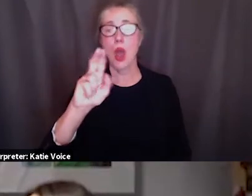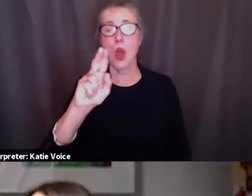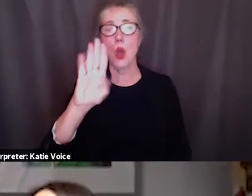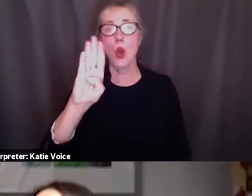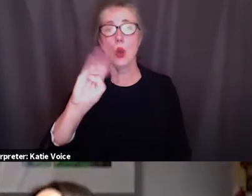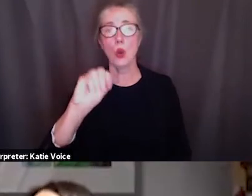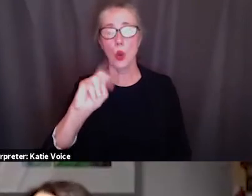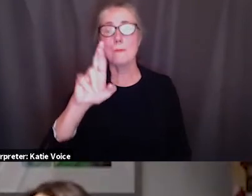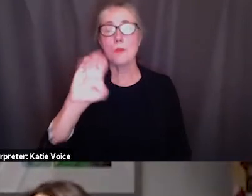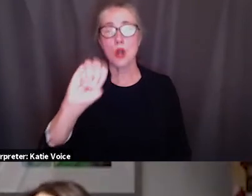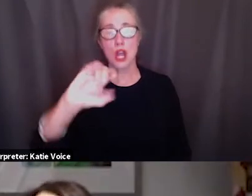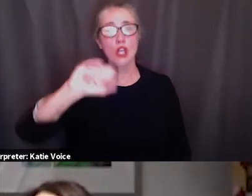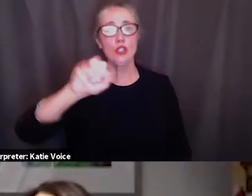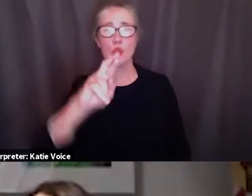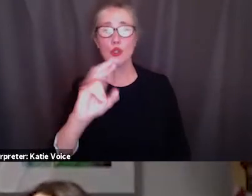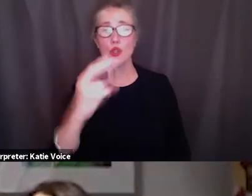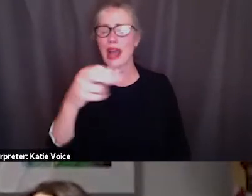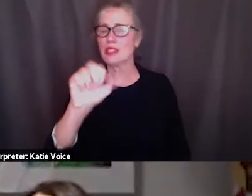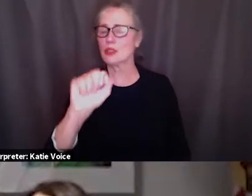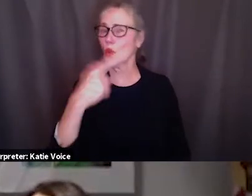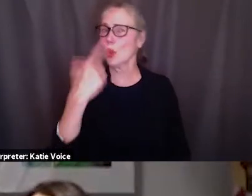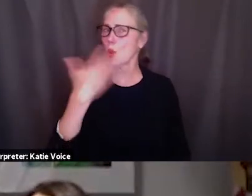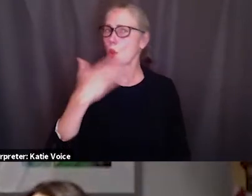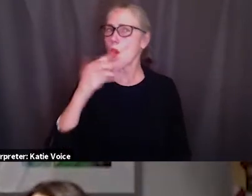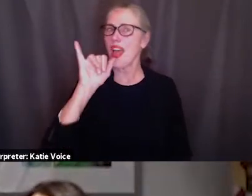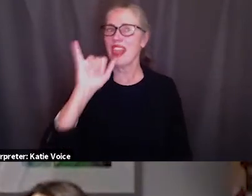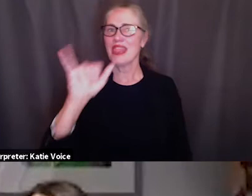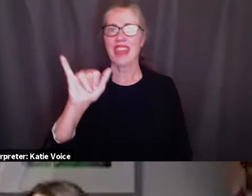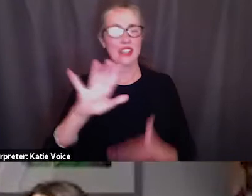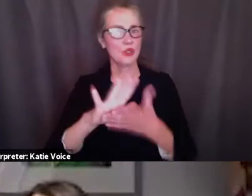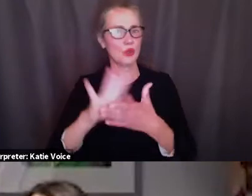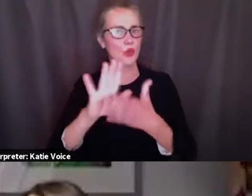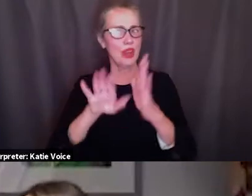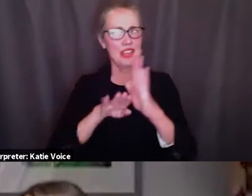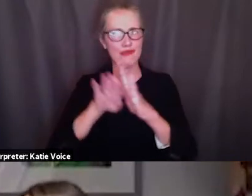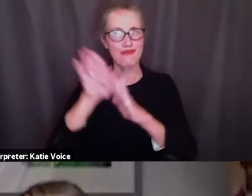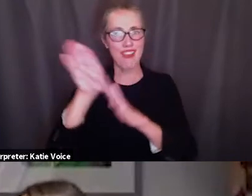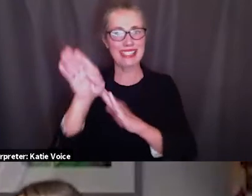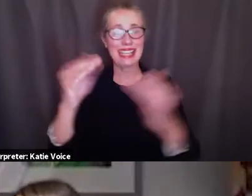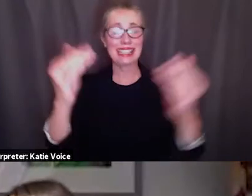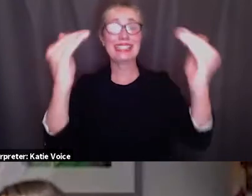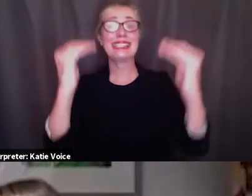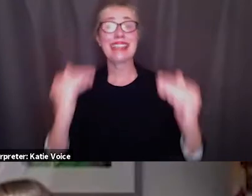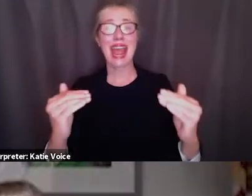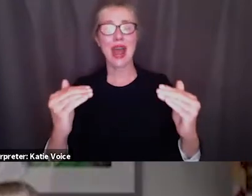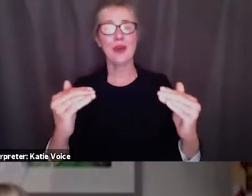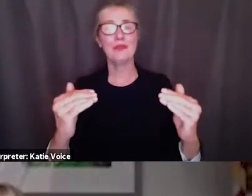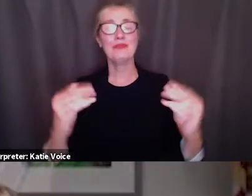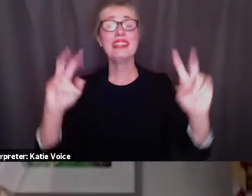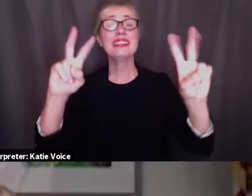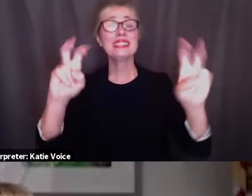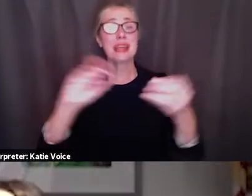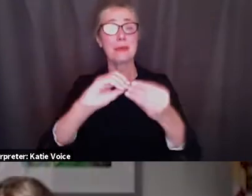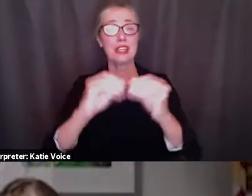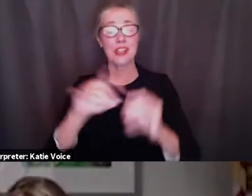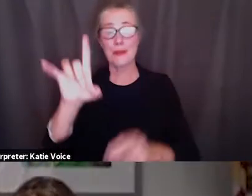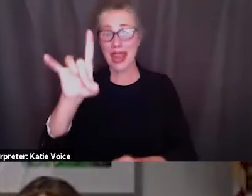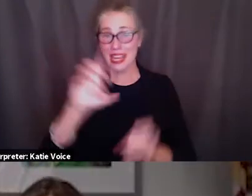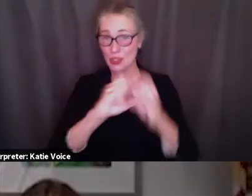rising. And with that, I move to subject number 8, which is the student board member